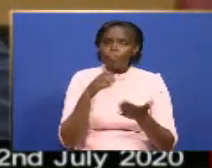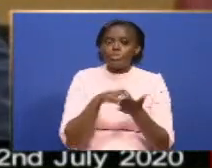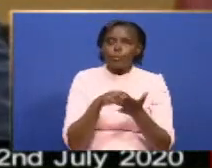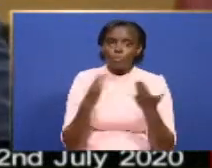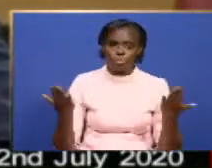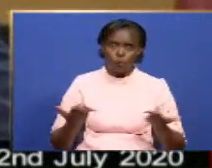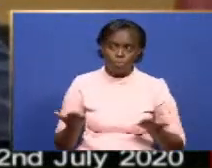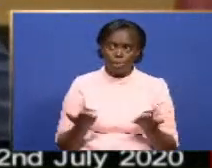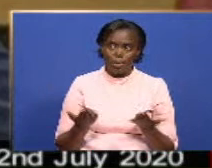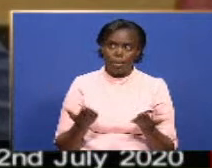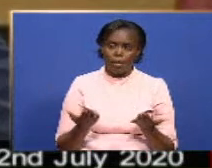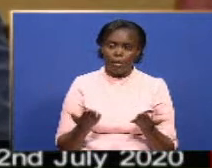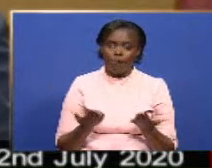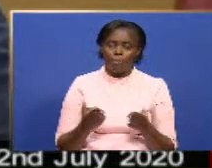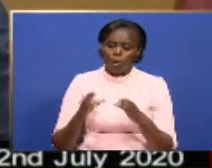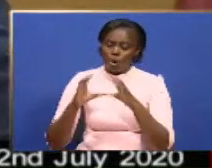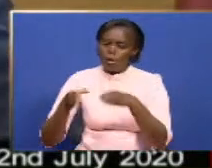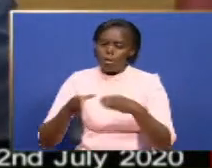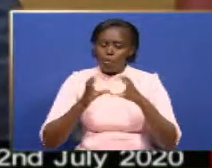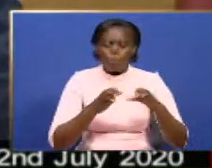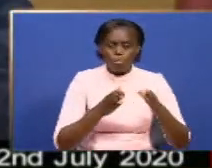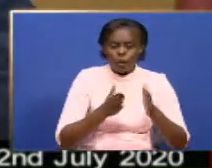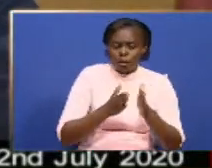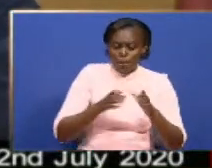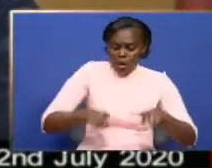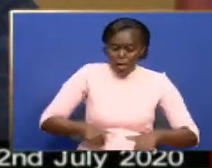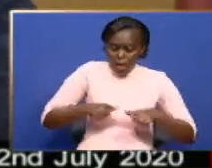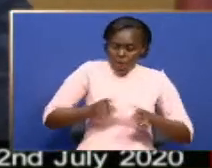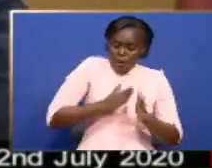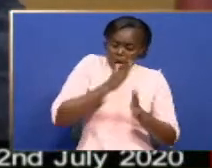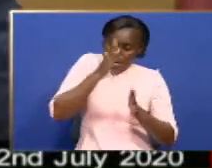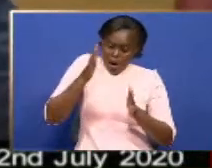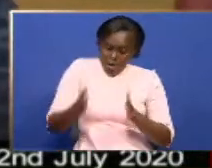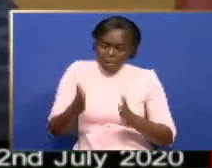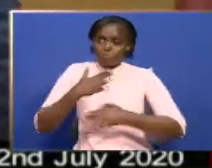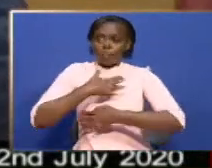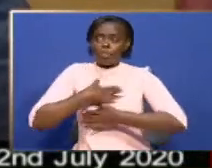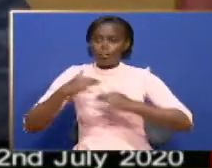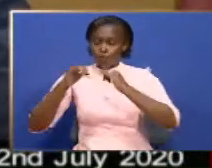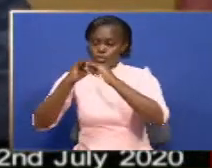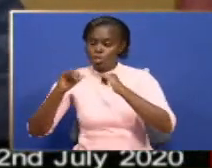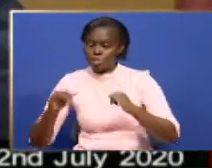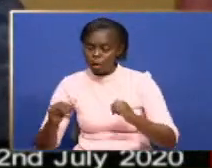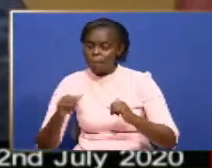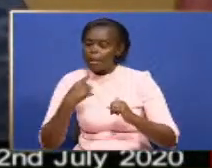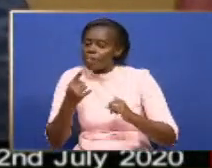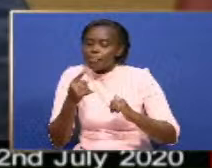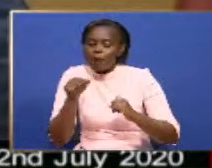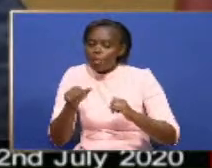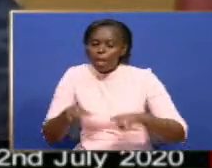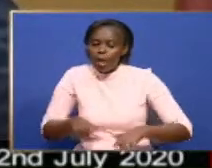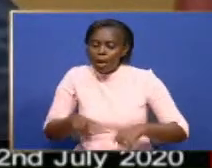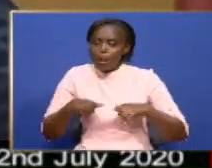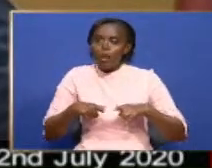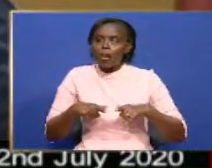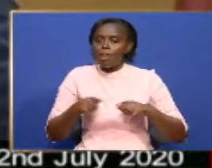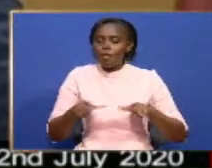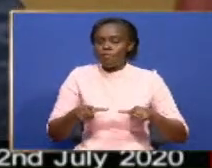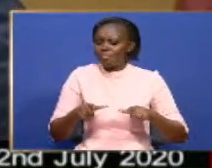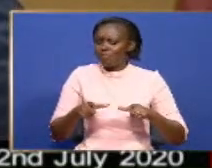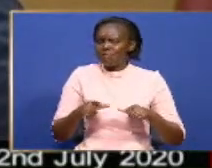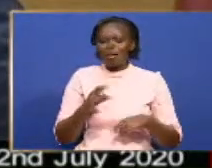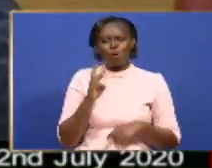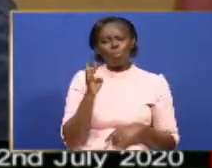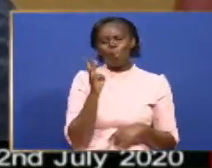where communities living next to the refugee camps claim to be living a life which is worse